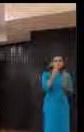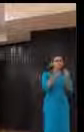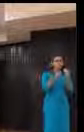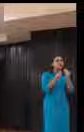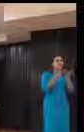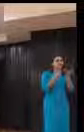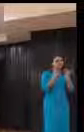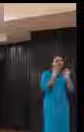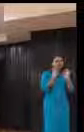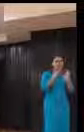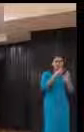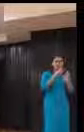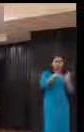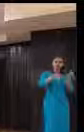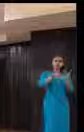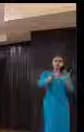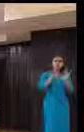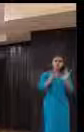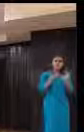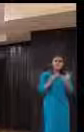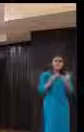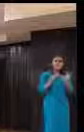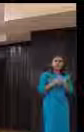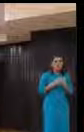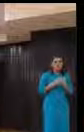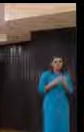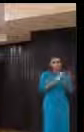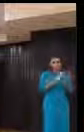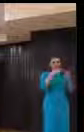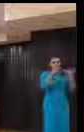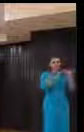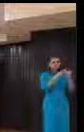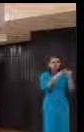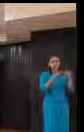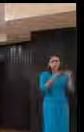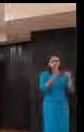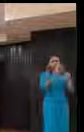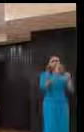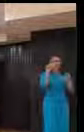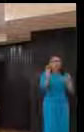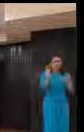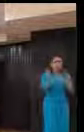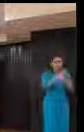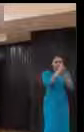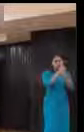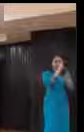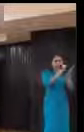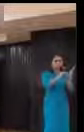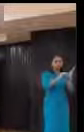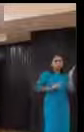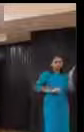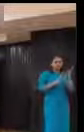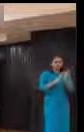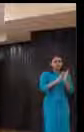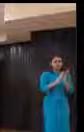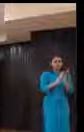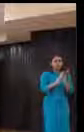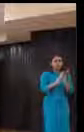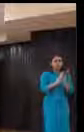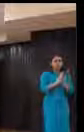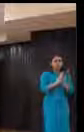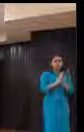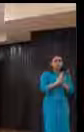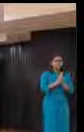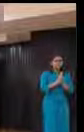book. I think in just about 100 pages, you have summarized everything that has to be said. And it was